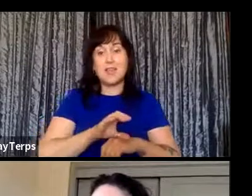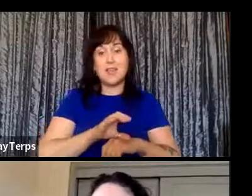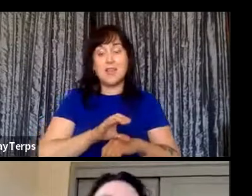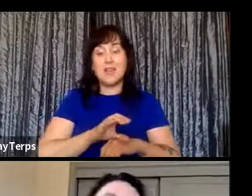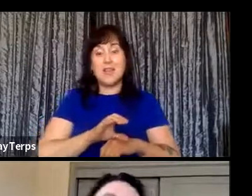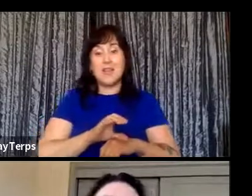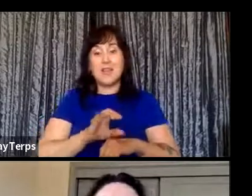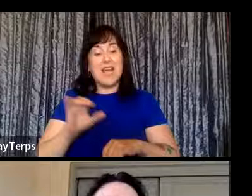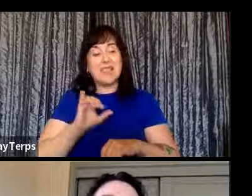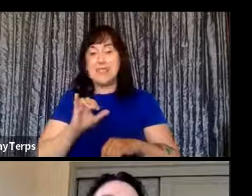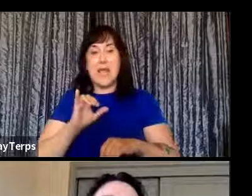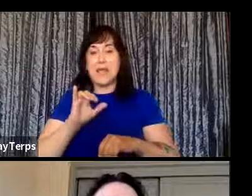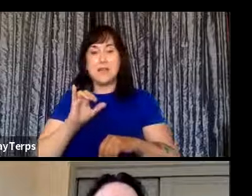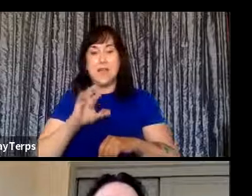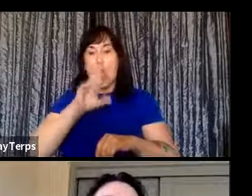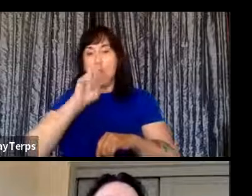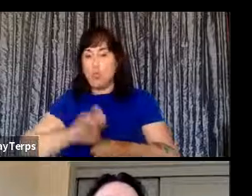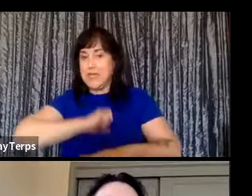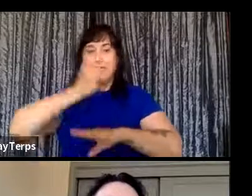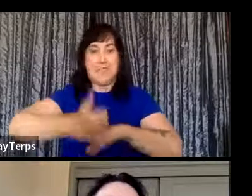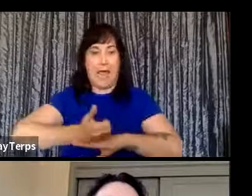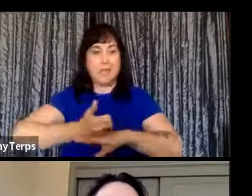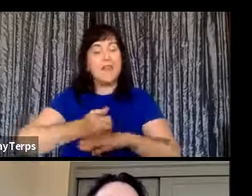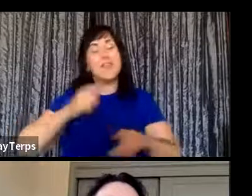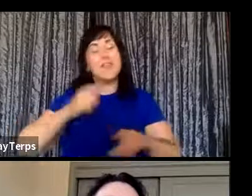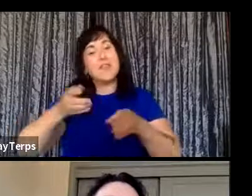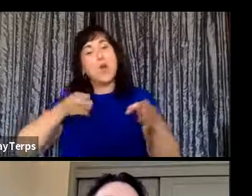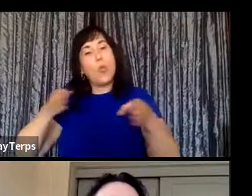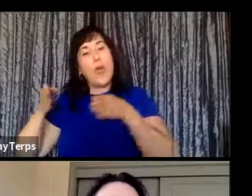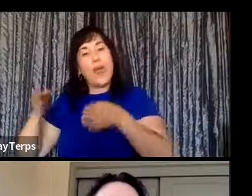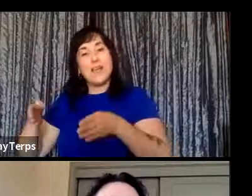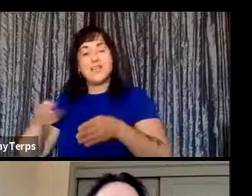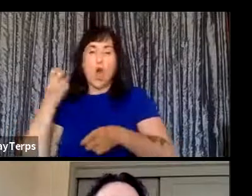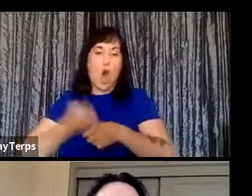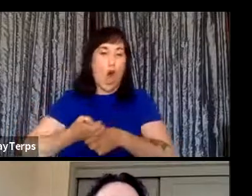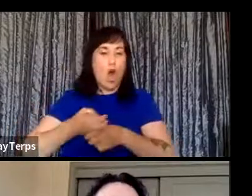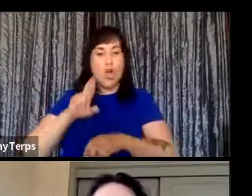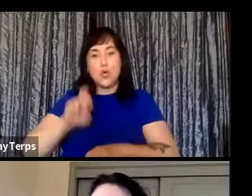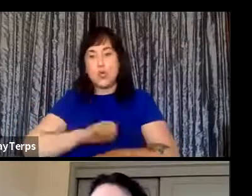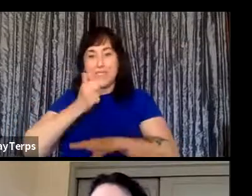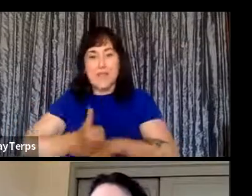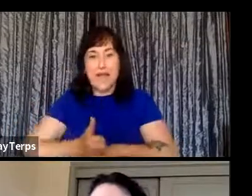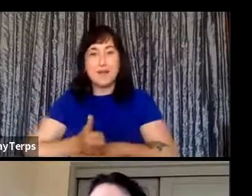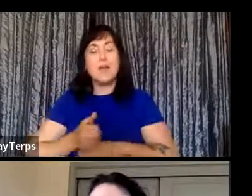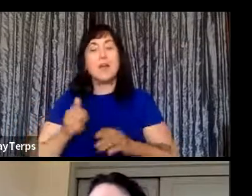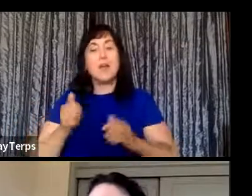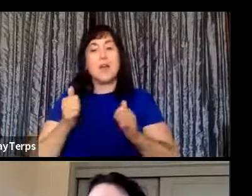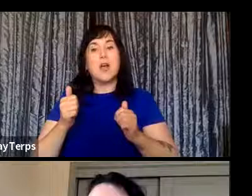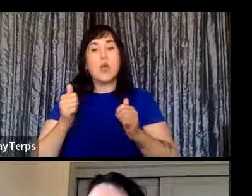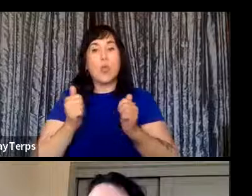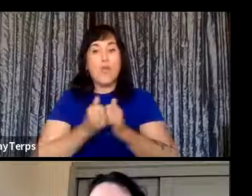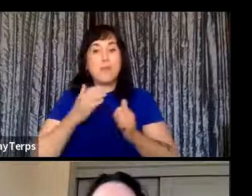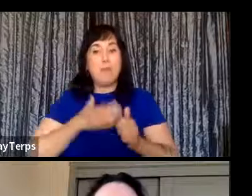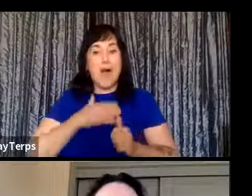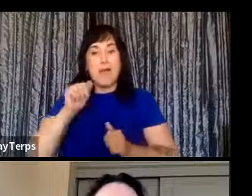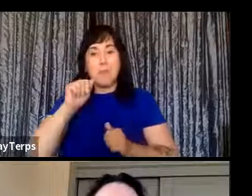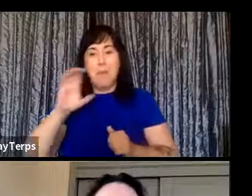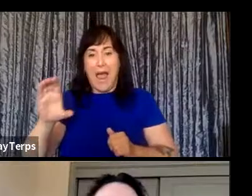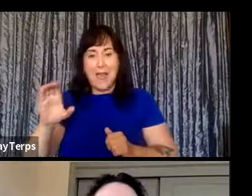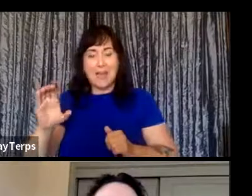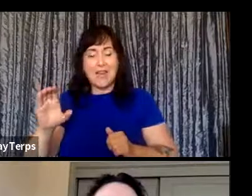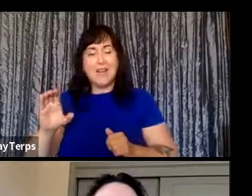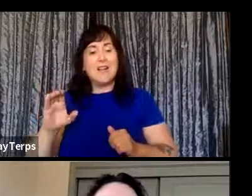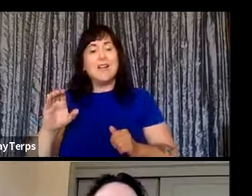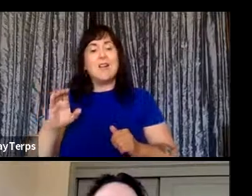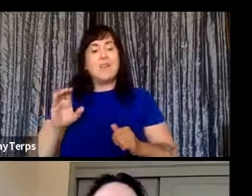reset. You know, like there's different ways of hard resetting. Apparently with my Mac, they told me that I need to Control-Alt-Delete. Rubbish, never works. It's either throwing it